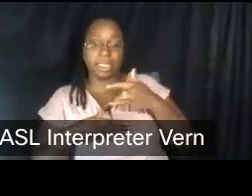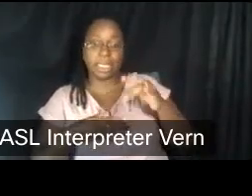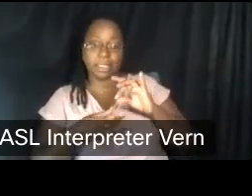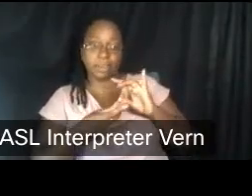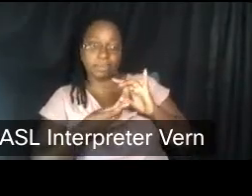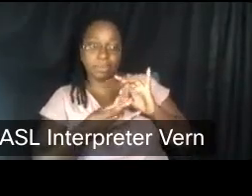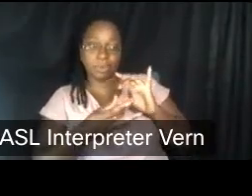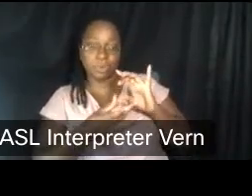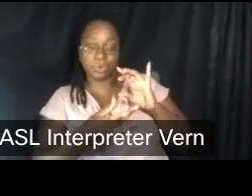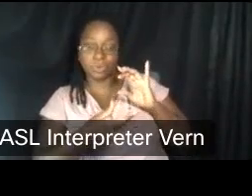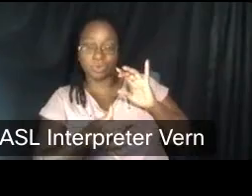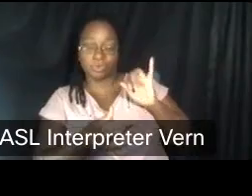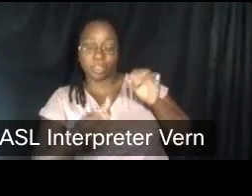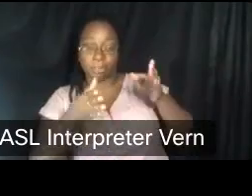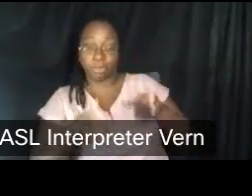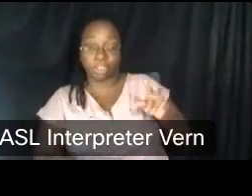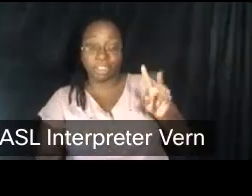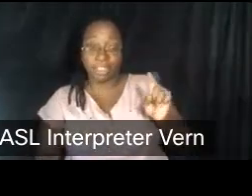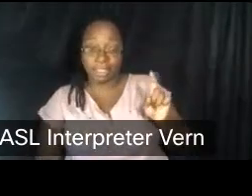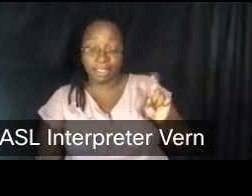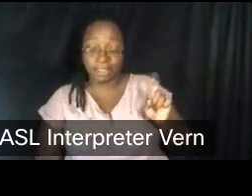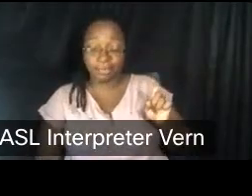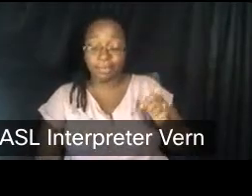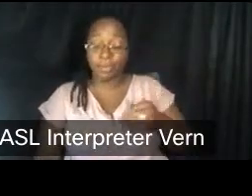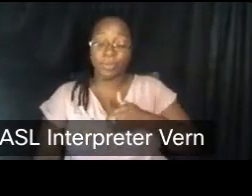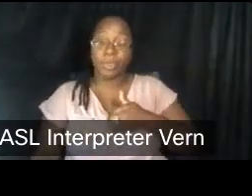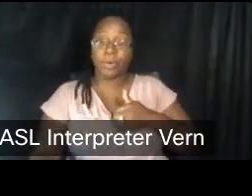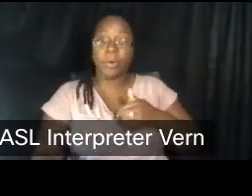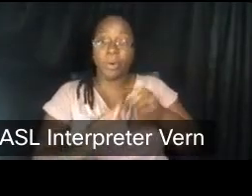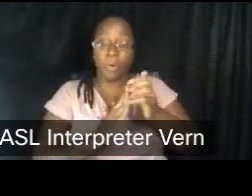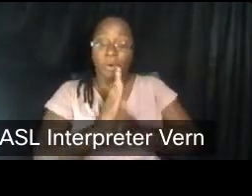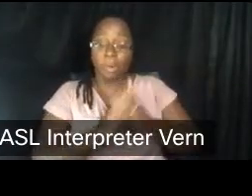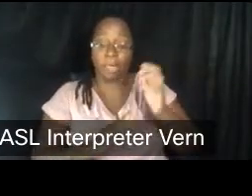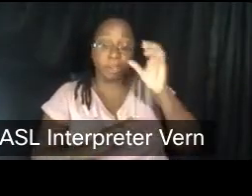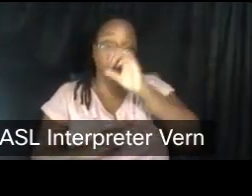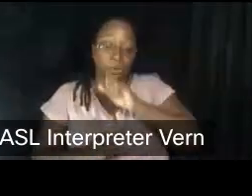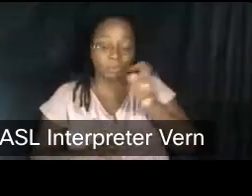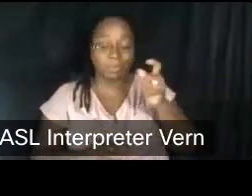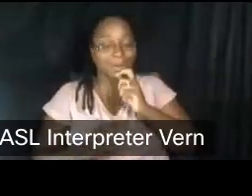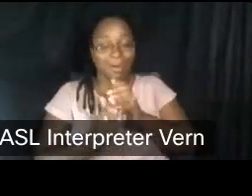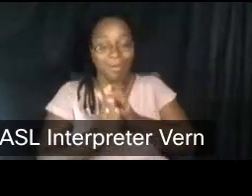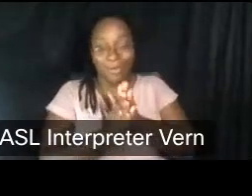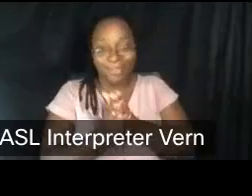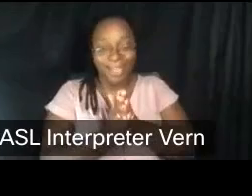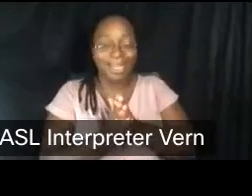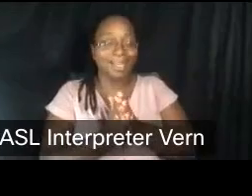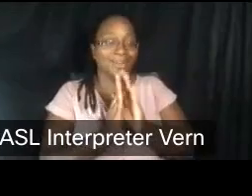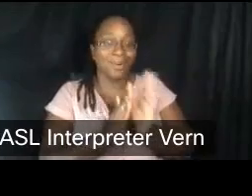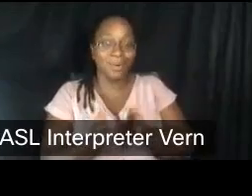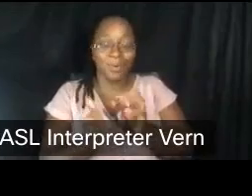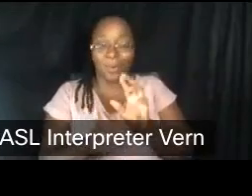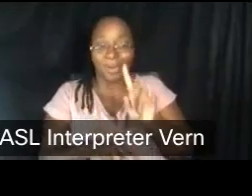services? Do we assume that they're not motivated, organized, or capable for caring